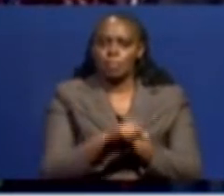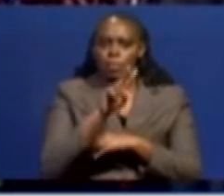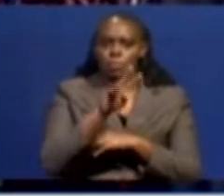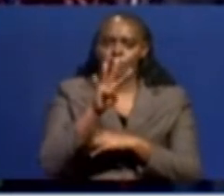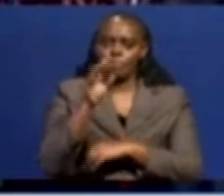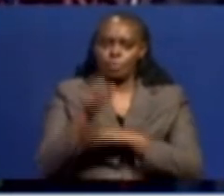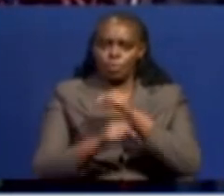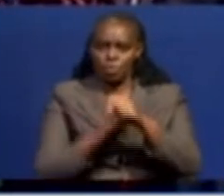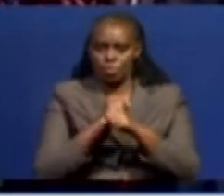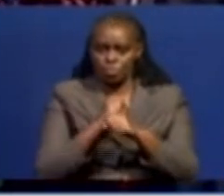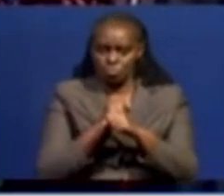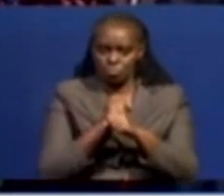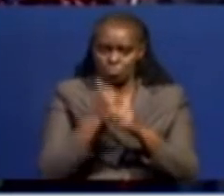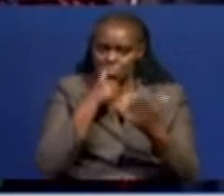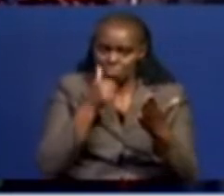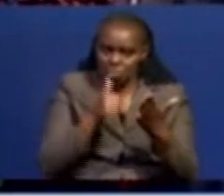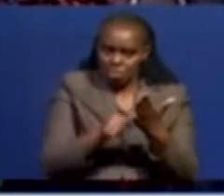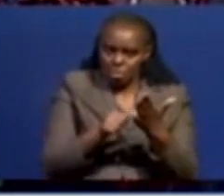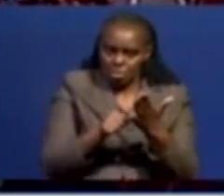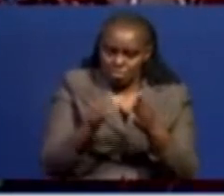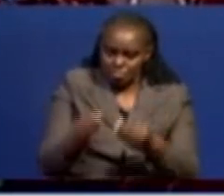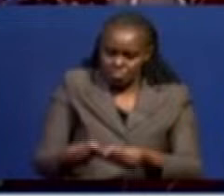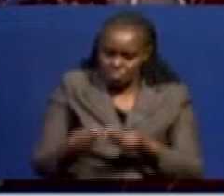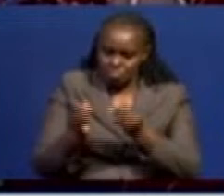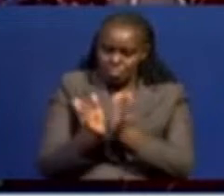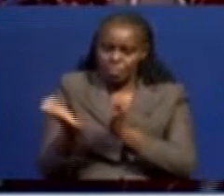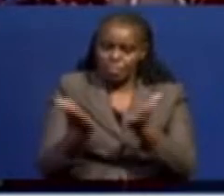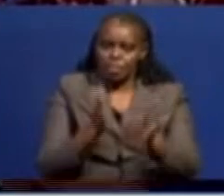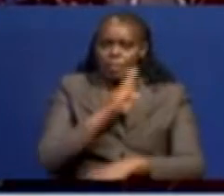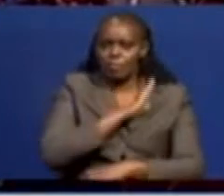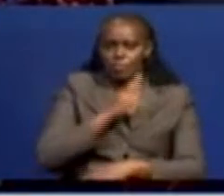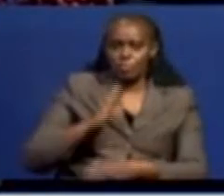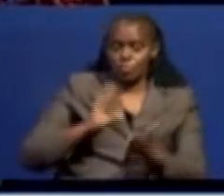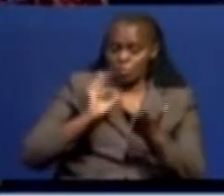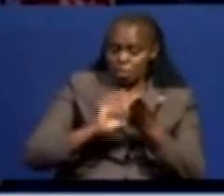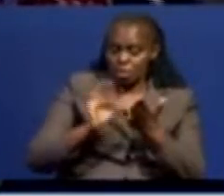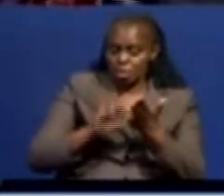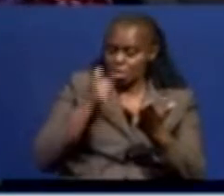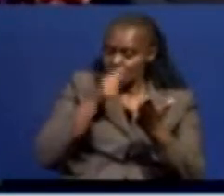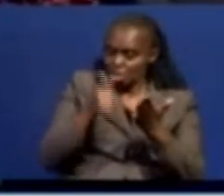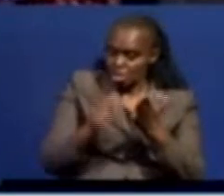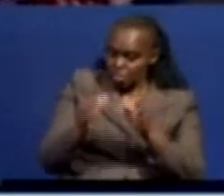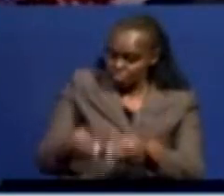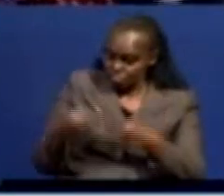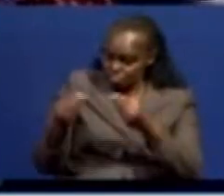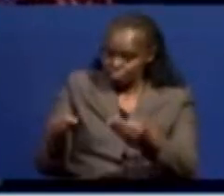2024, wrote to the Secretary Public Service Board